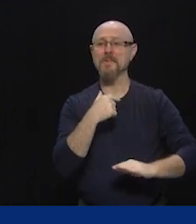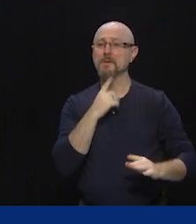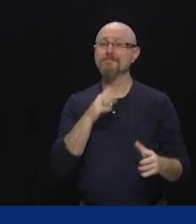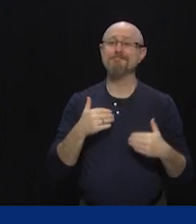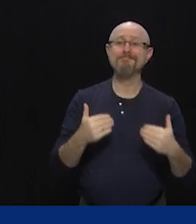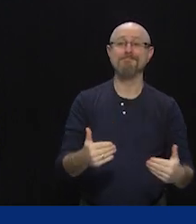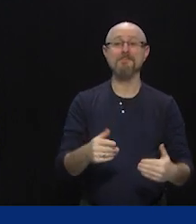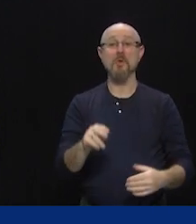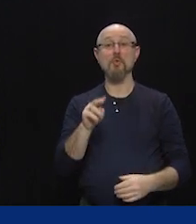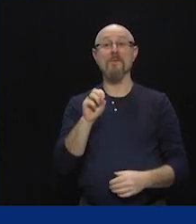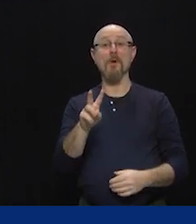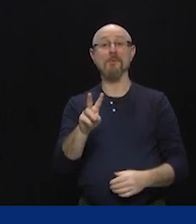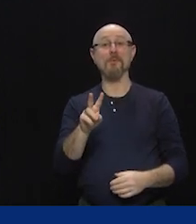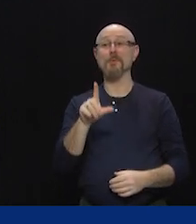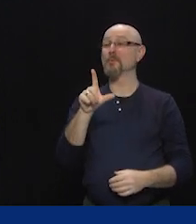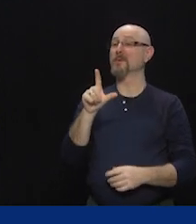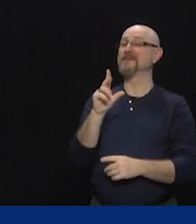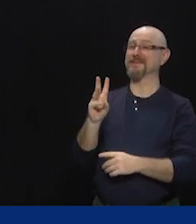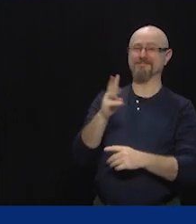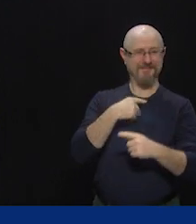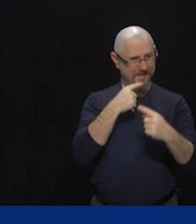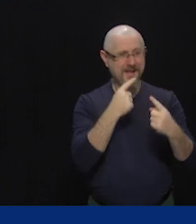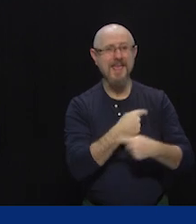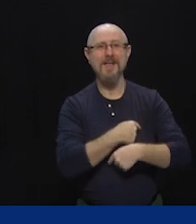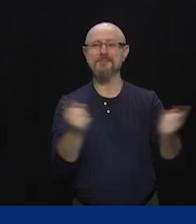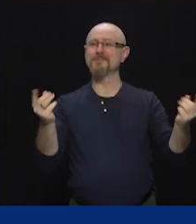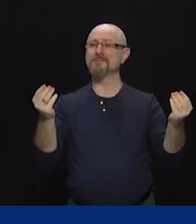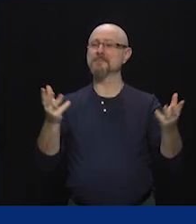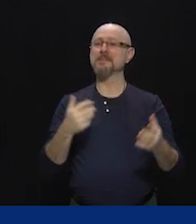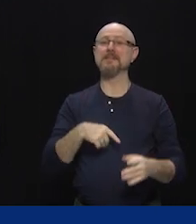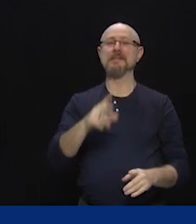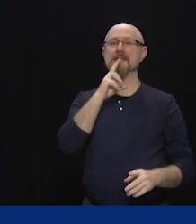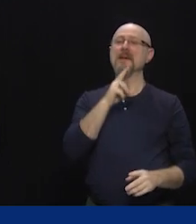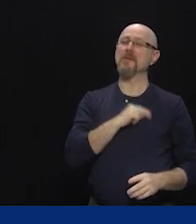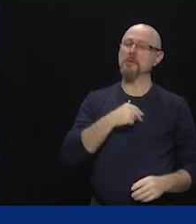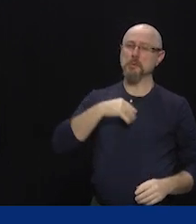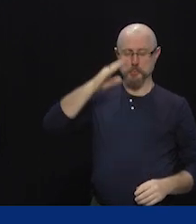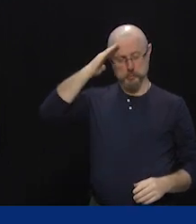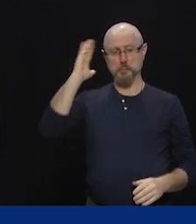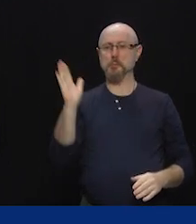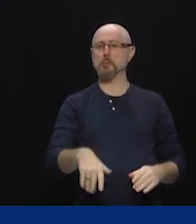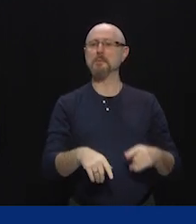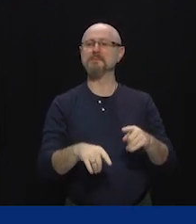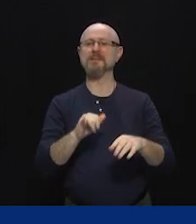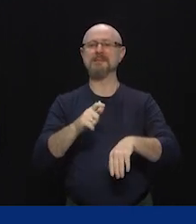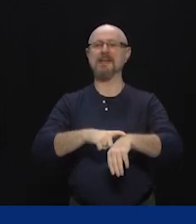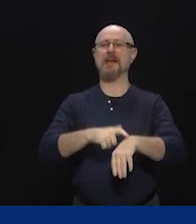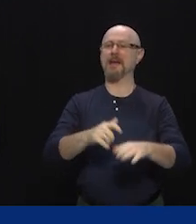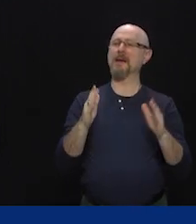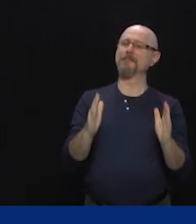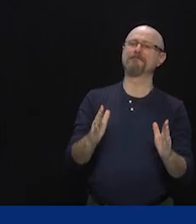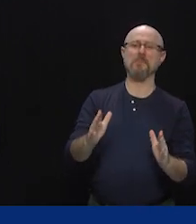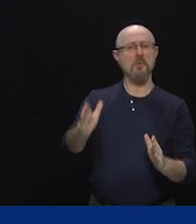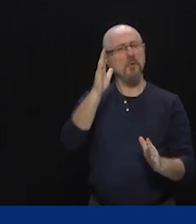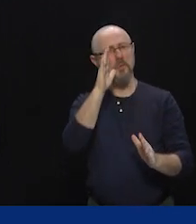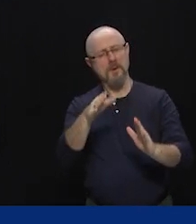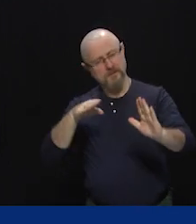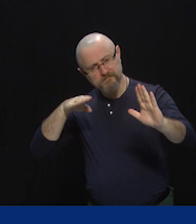26th. Around the holidays of Thanksgiving, and also knowing full well that this could be a very vulnerable time, given